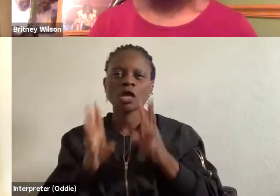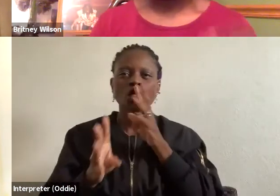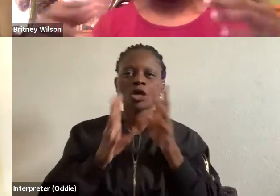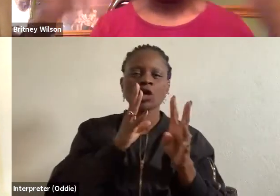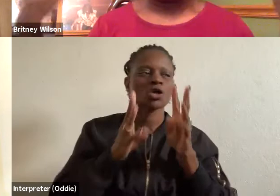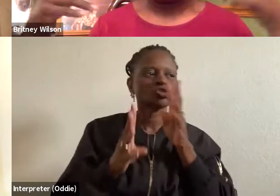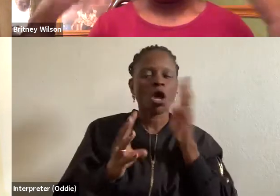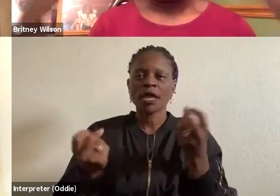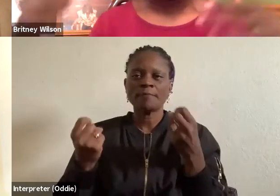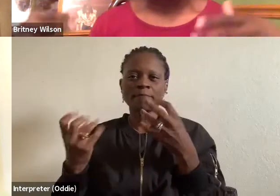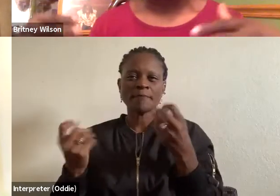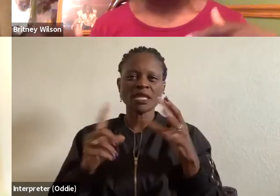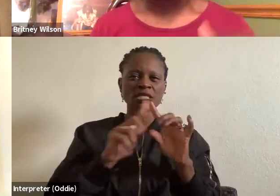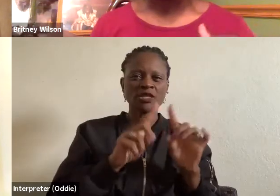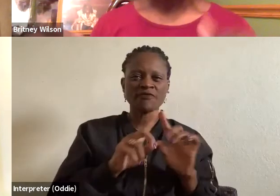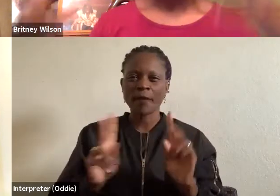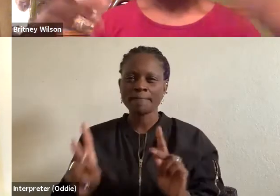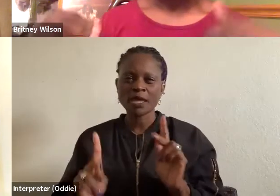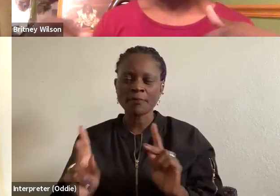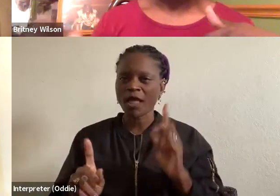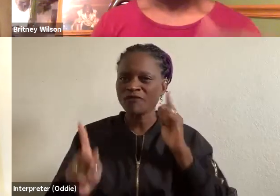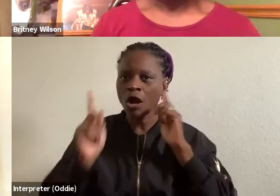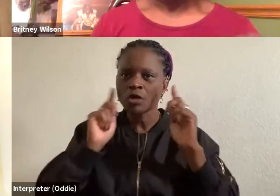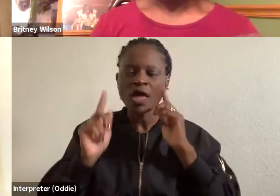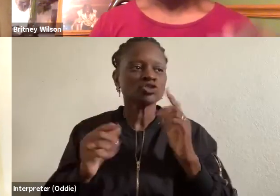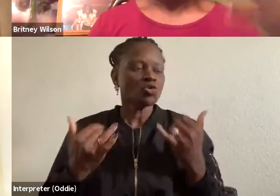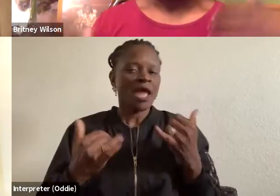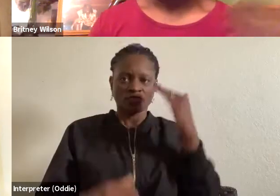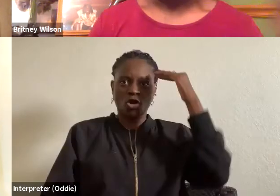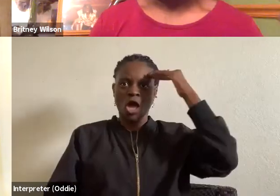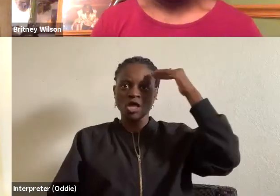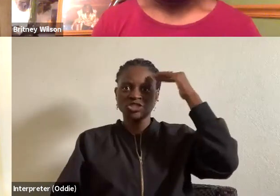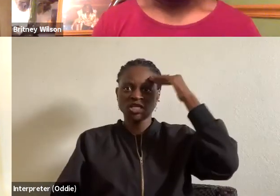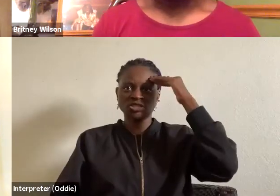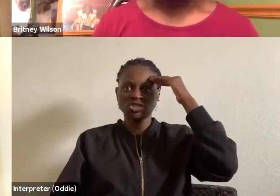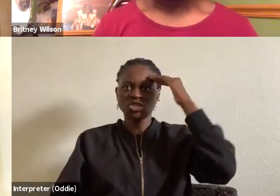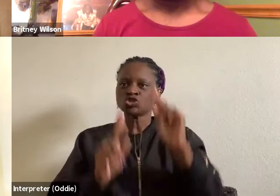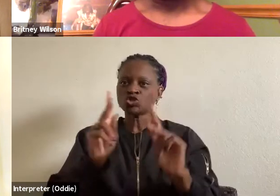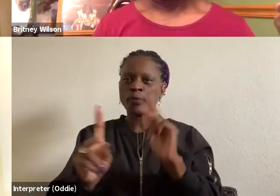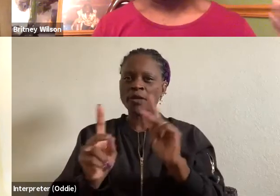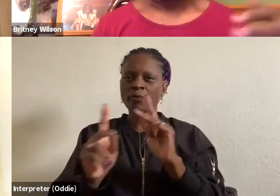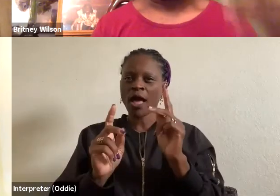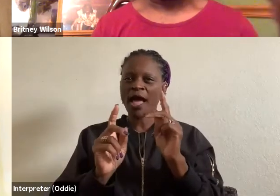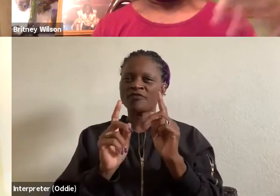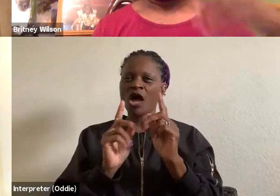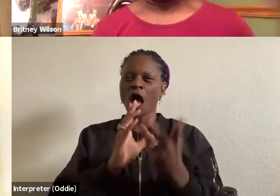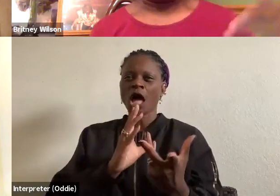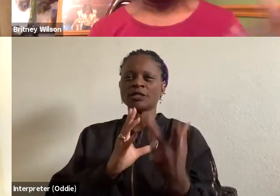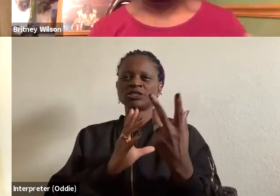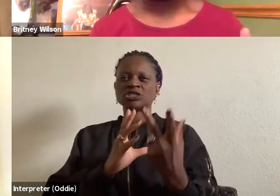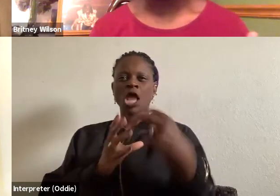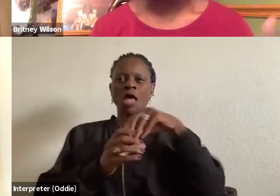of things. And so now they're becoming conscious of it. So you hear people like adopting the jargon, but not really changing their